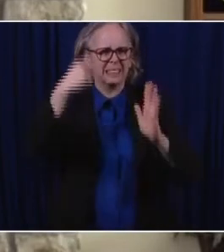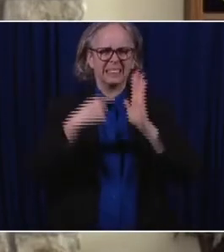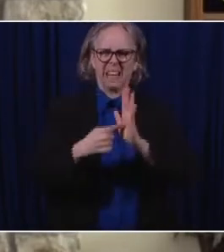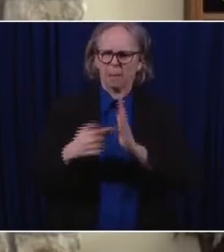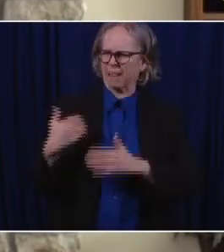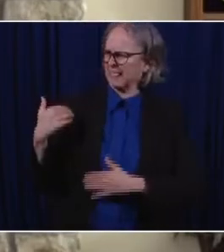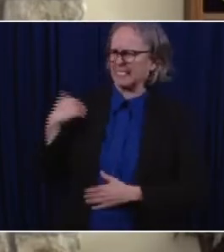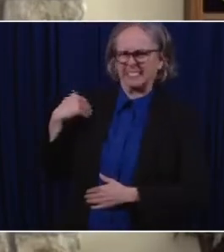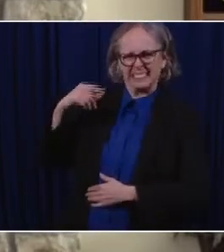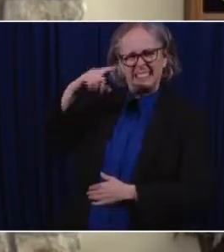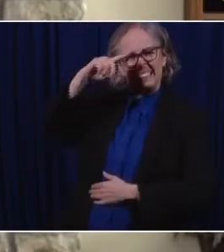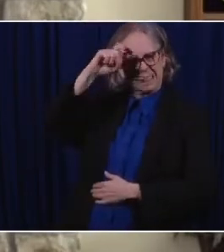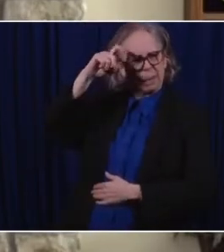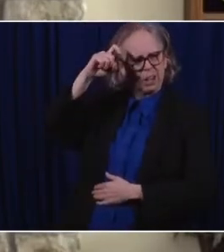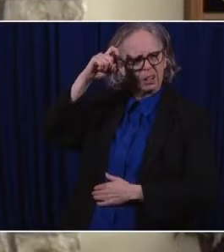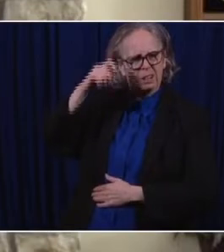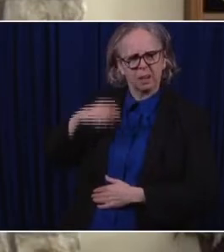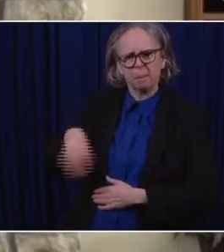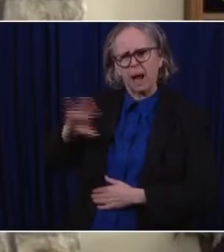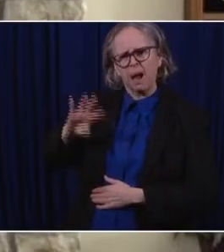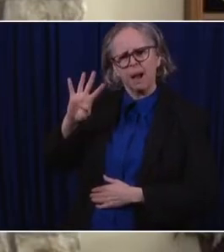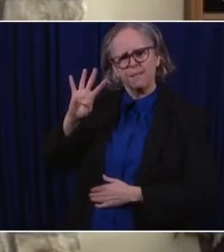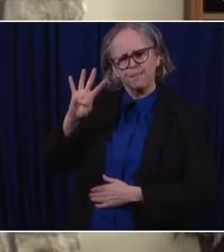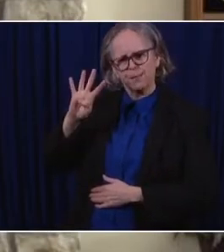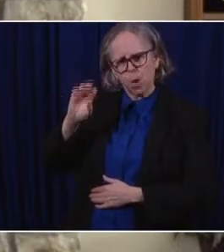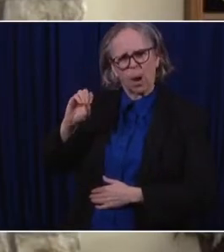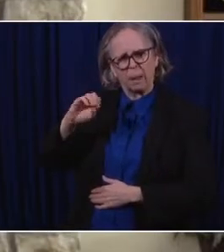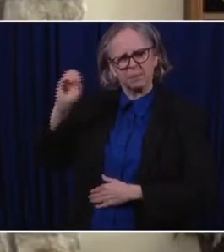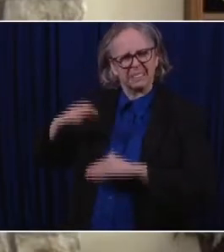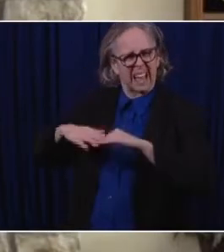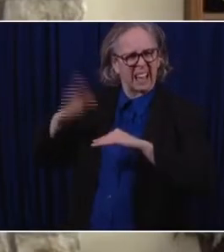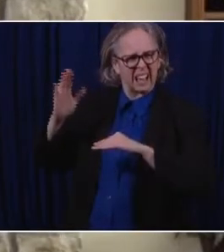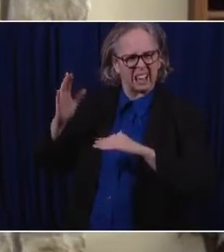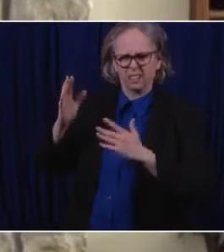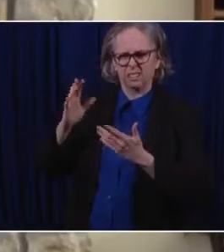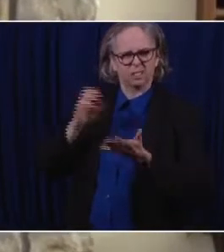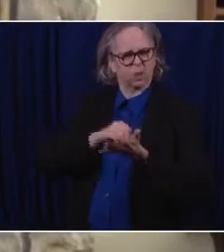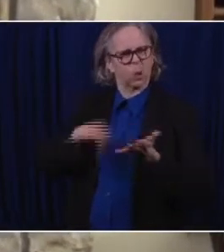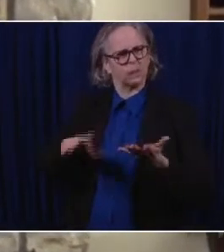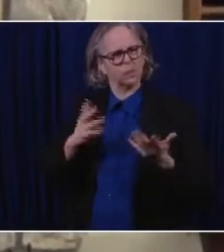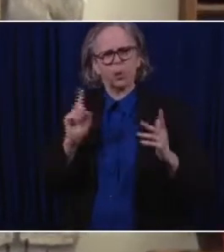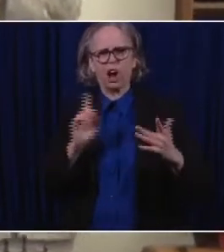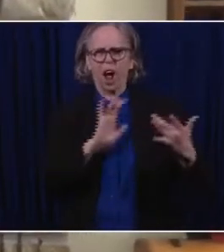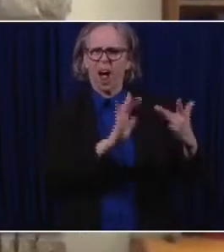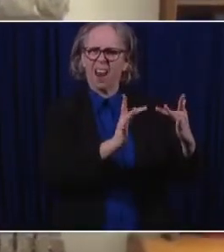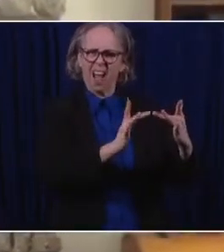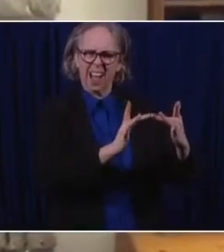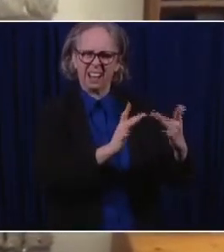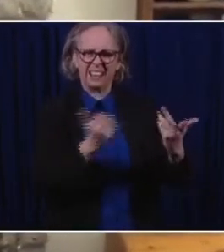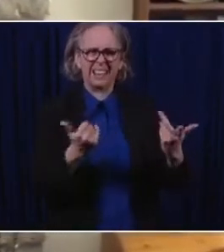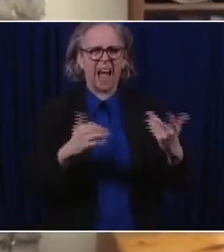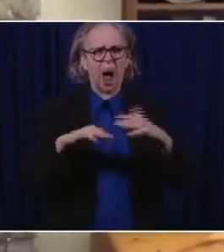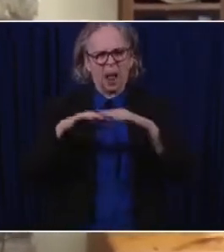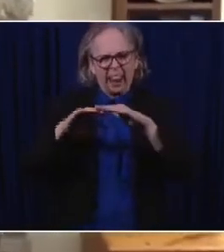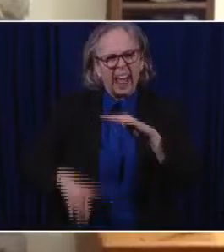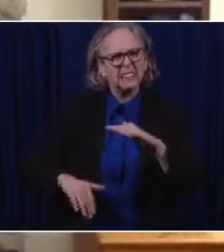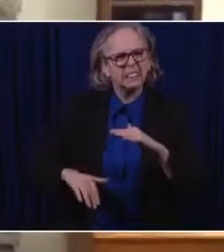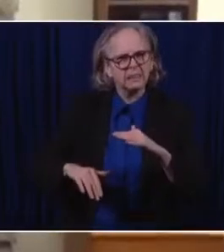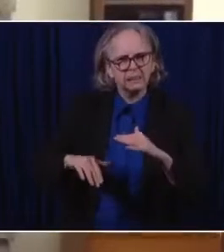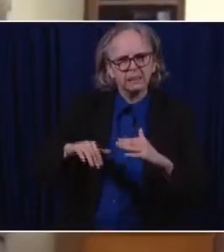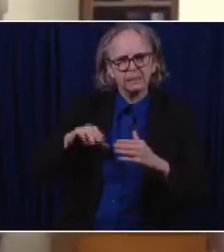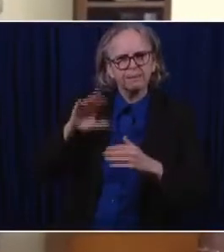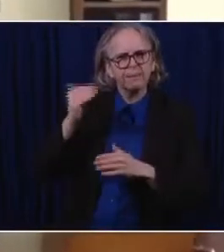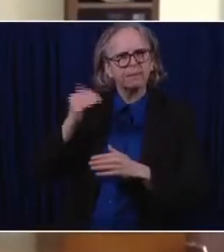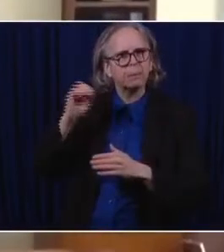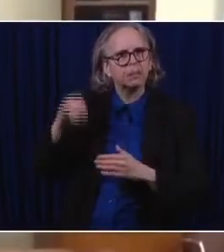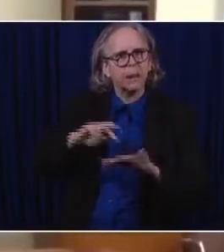than 15%. The number of districts that are fully remote has moved from 219 in the first week of January